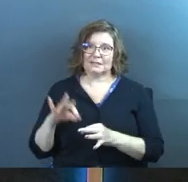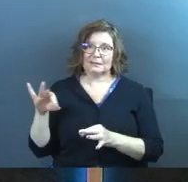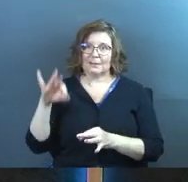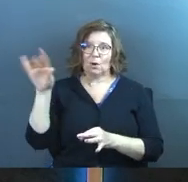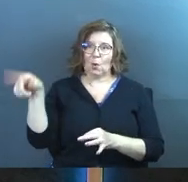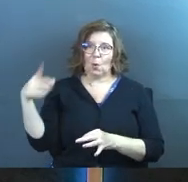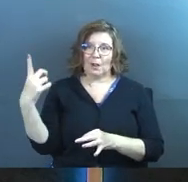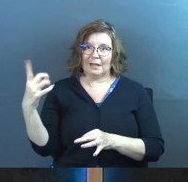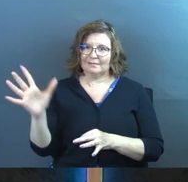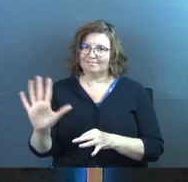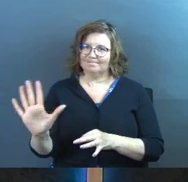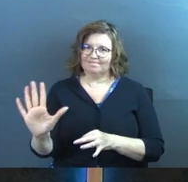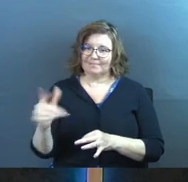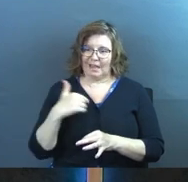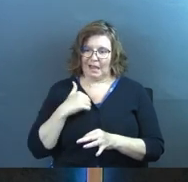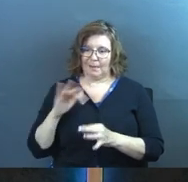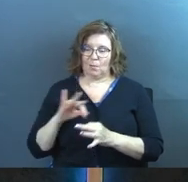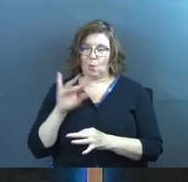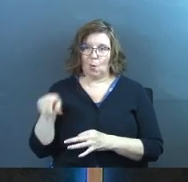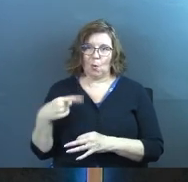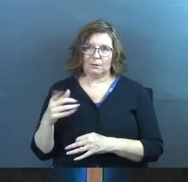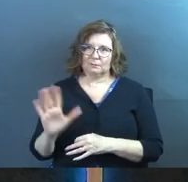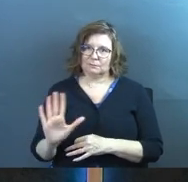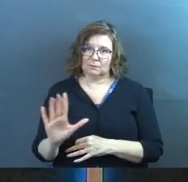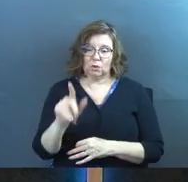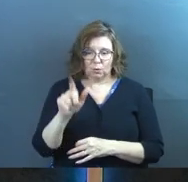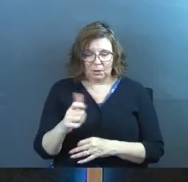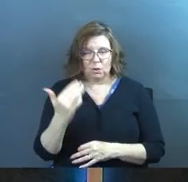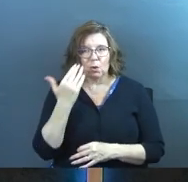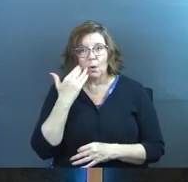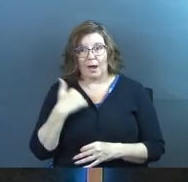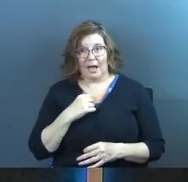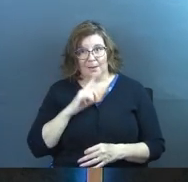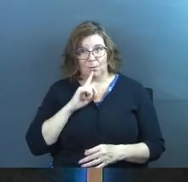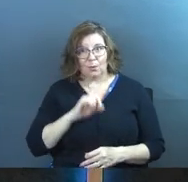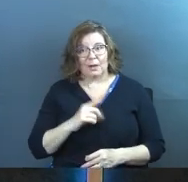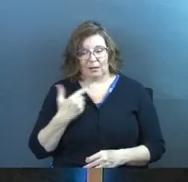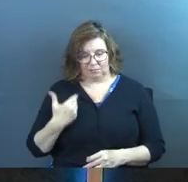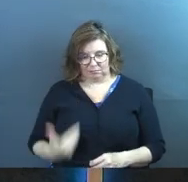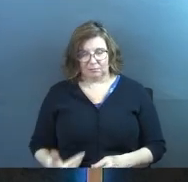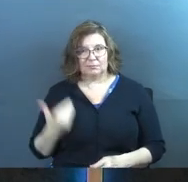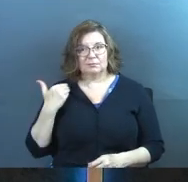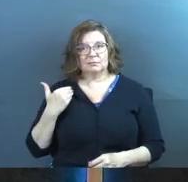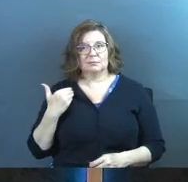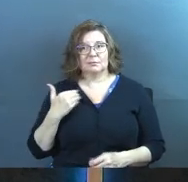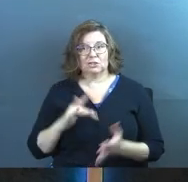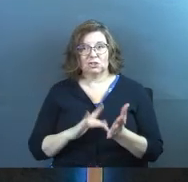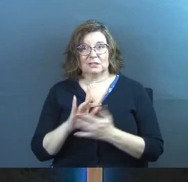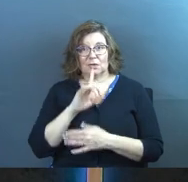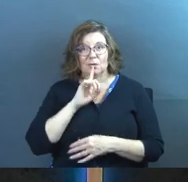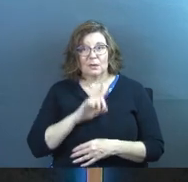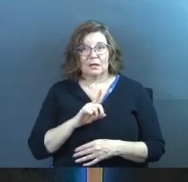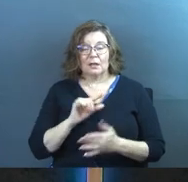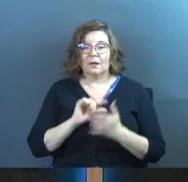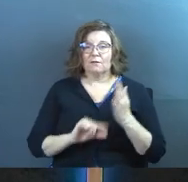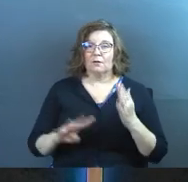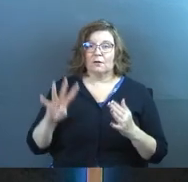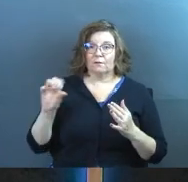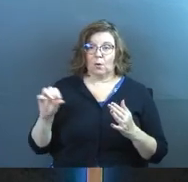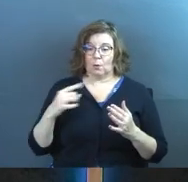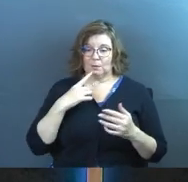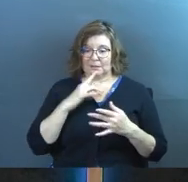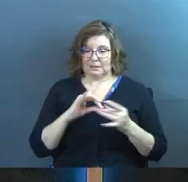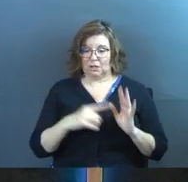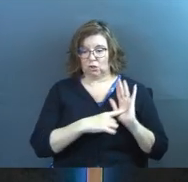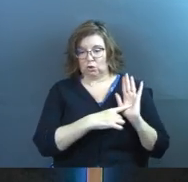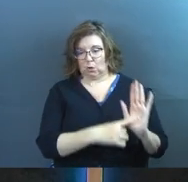spirit. I'm just a ghost. You need to know I'm real. Jesus is real. Verse 40. When he had said